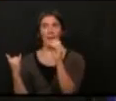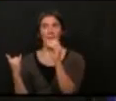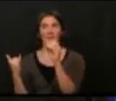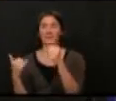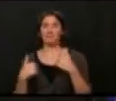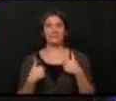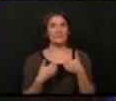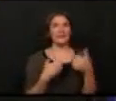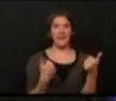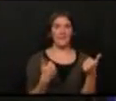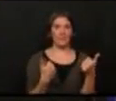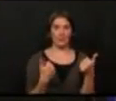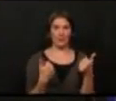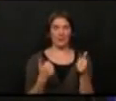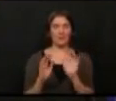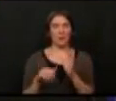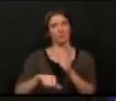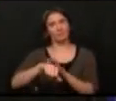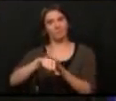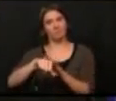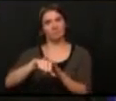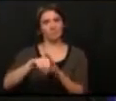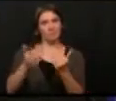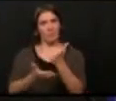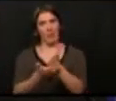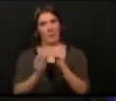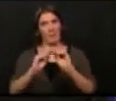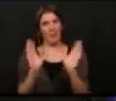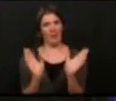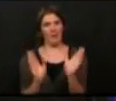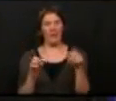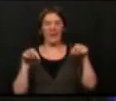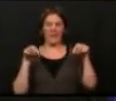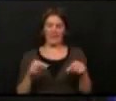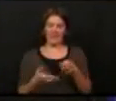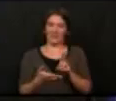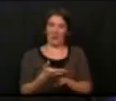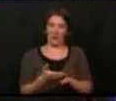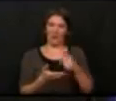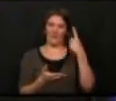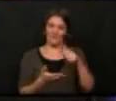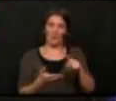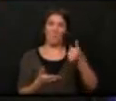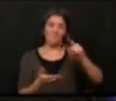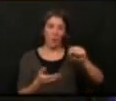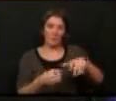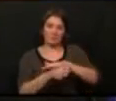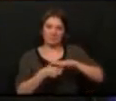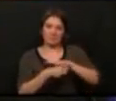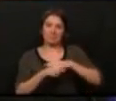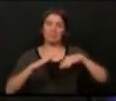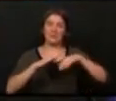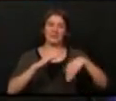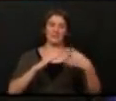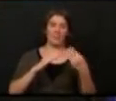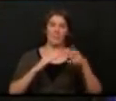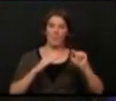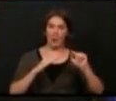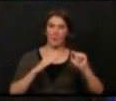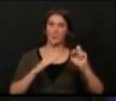be a consequence of anything that the town does in terms of transitioning to pay-as-you-throw. So